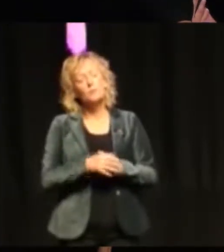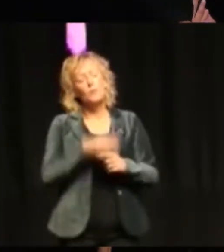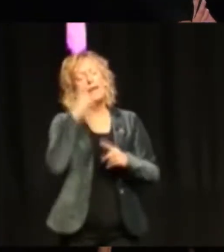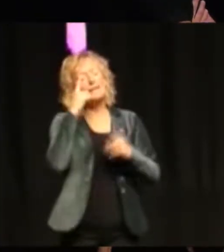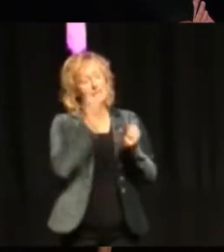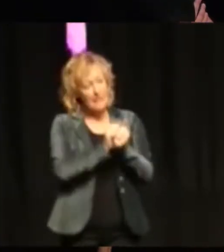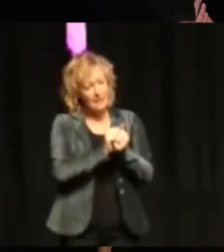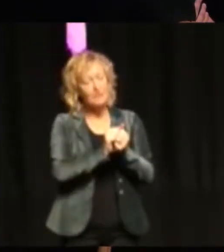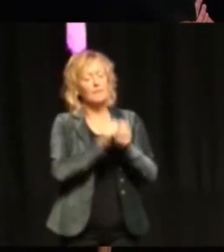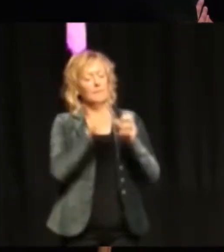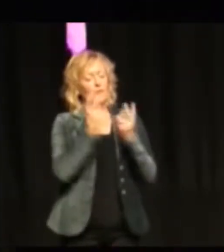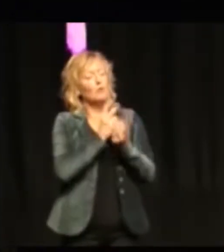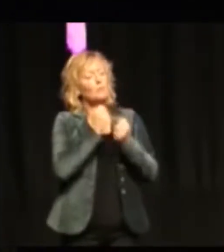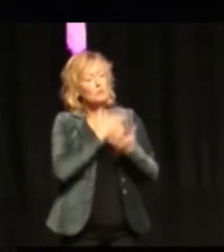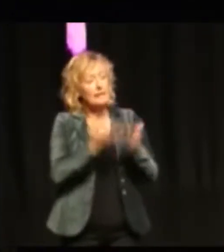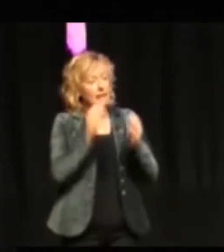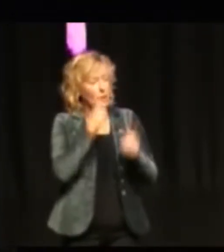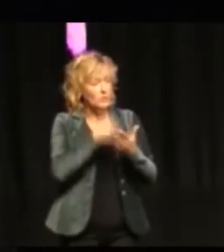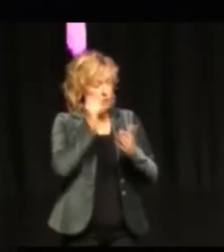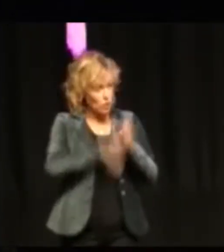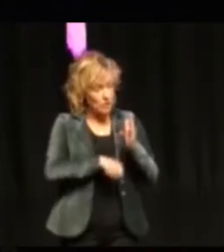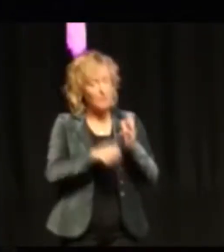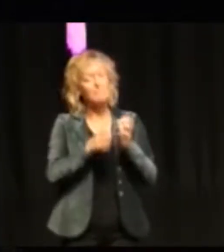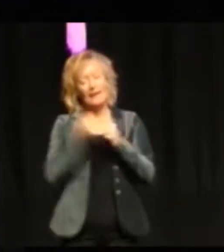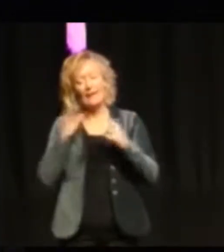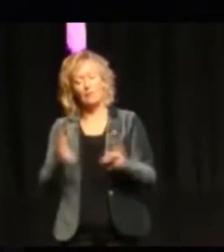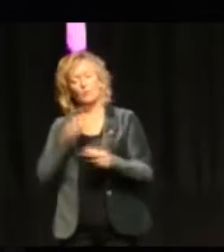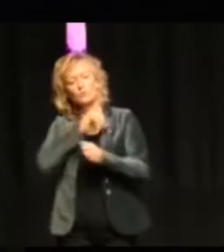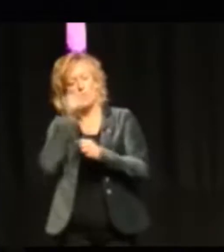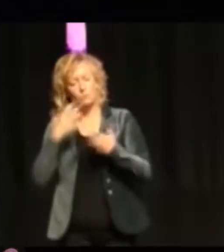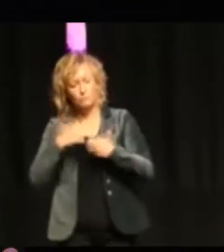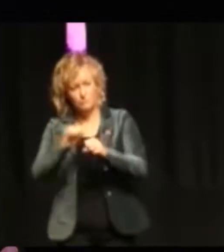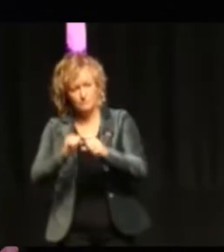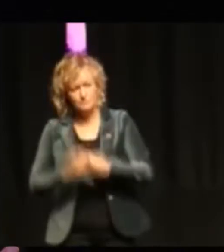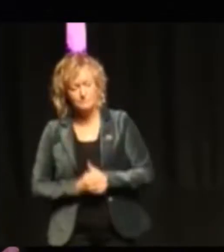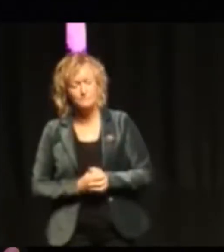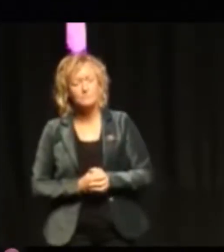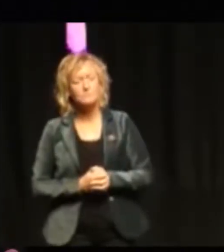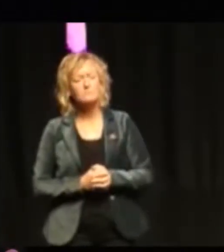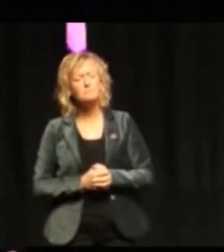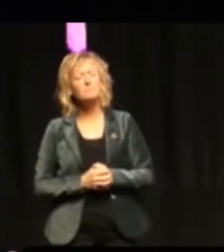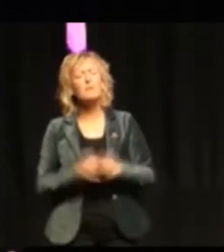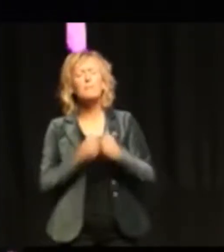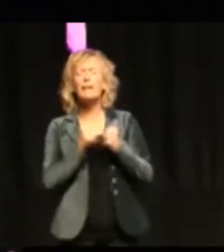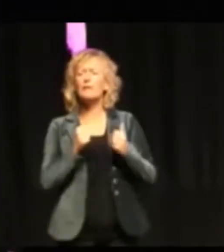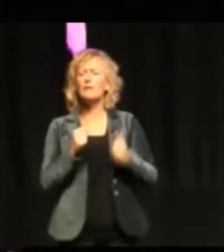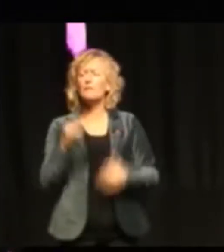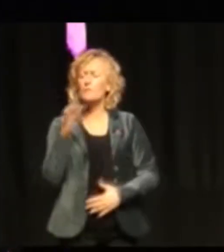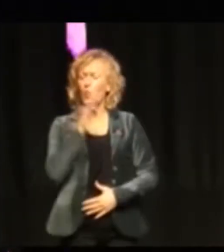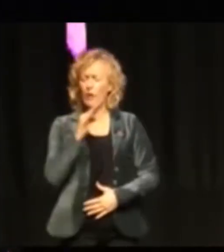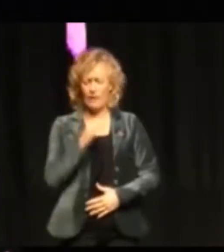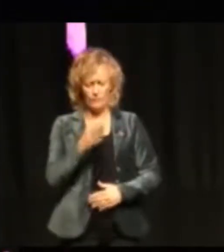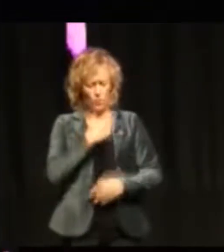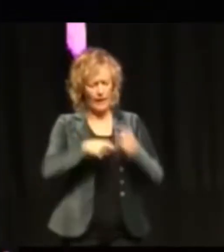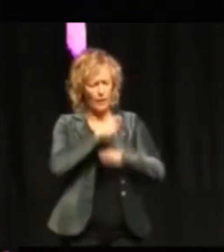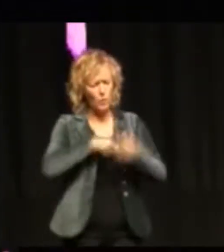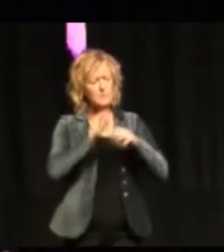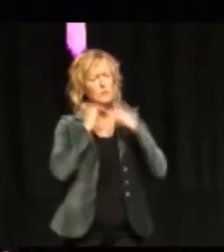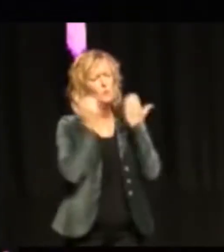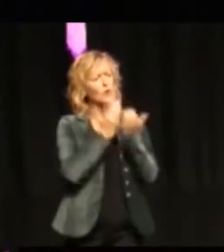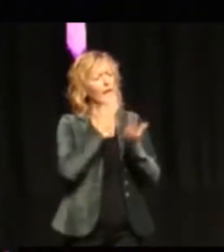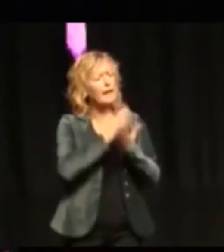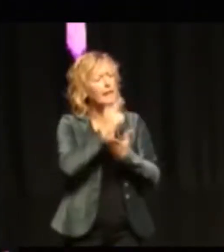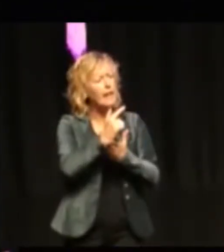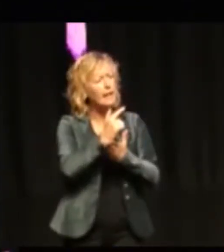look, civil and political rights aren't as easy as they sound. But the question was, are economic social